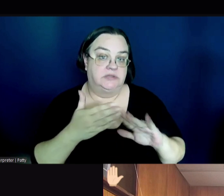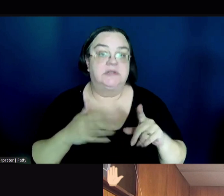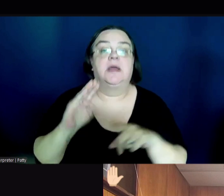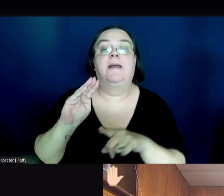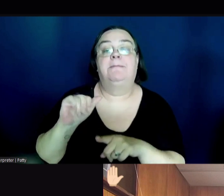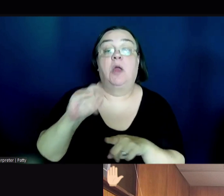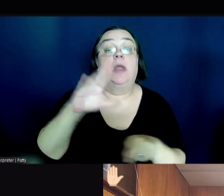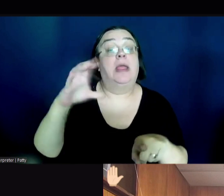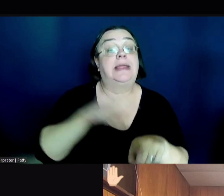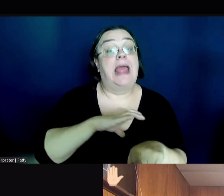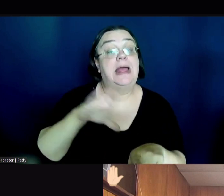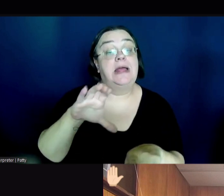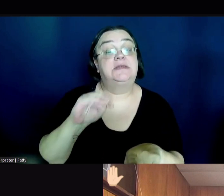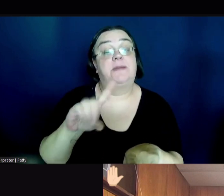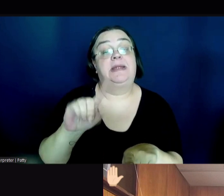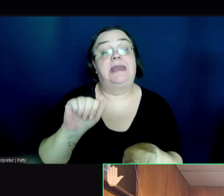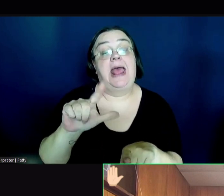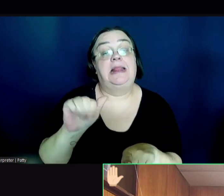Gallagher?